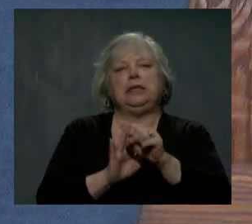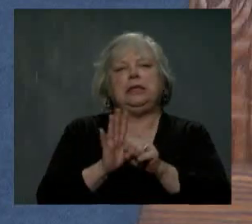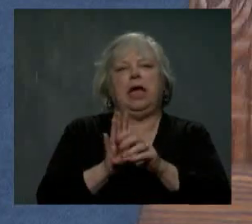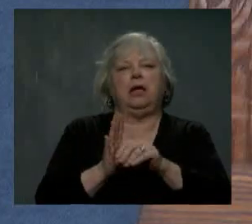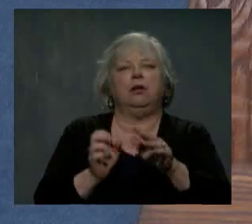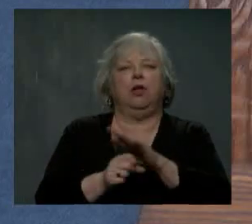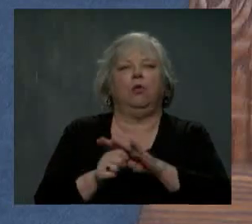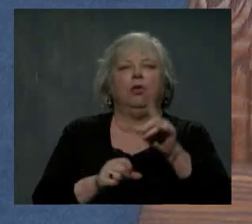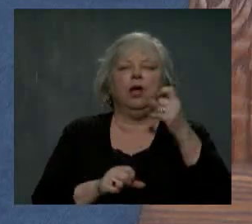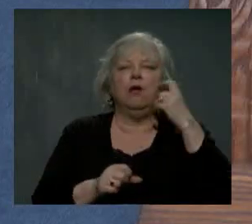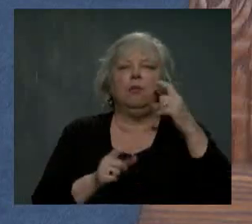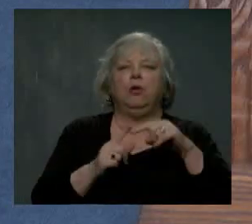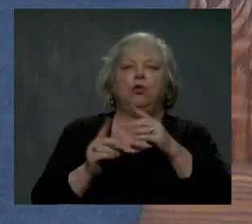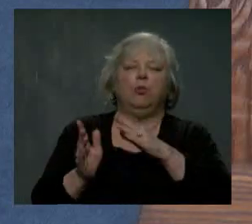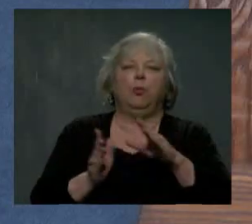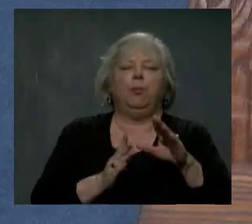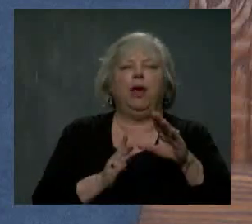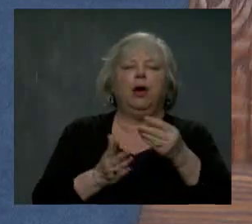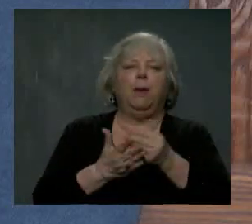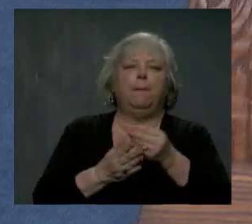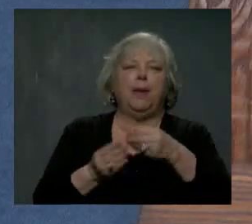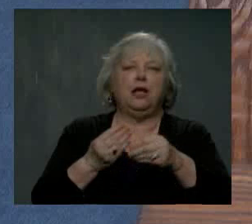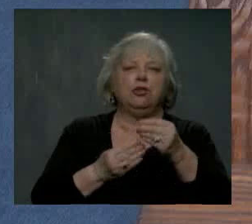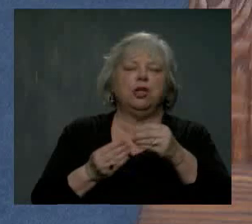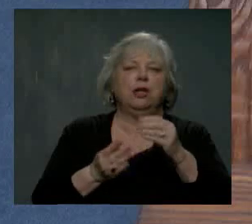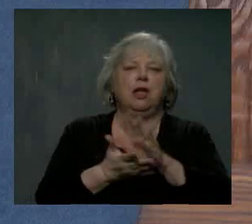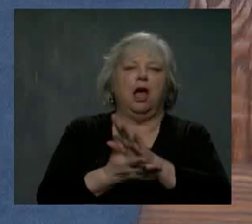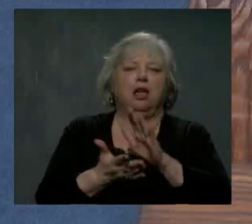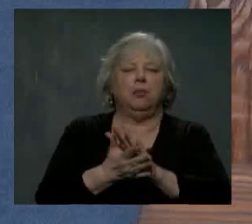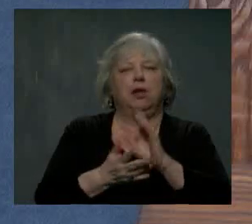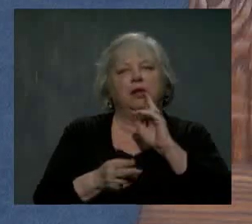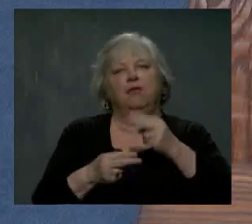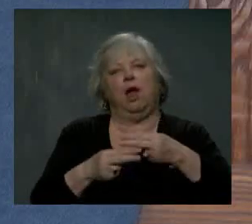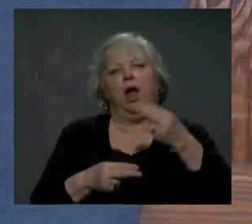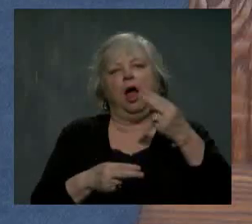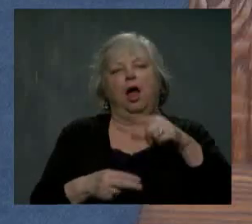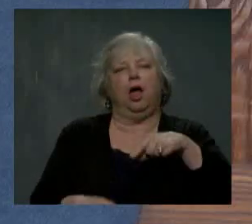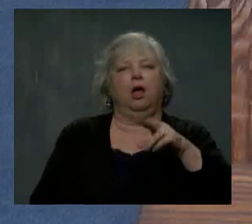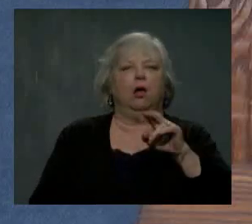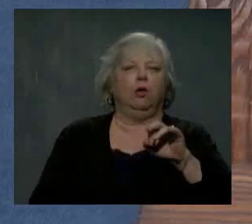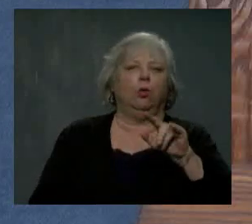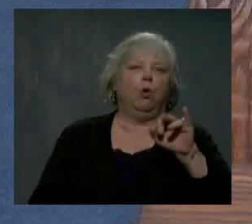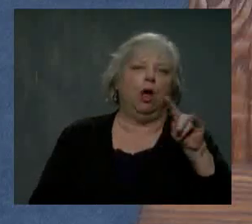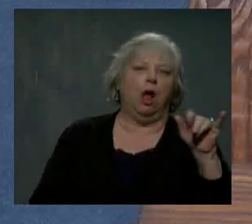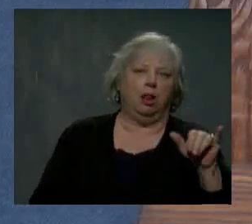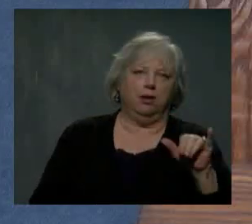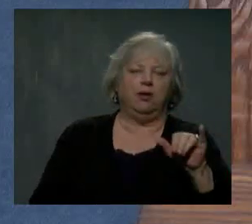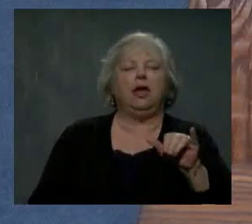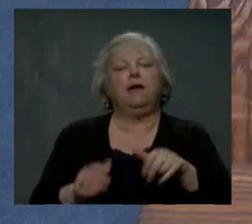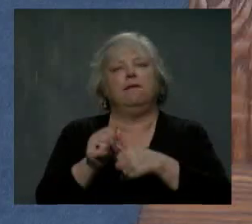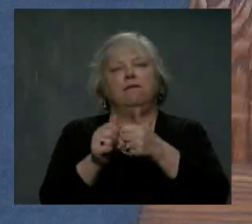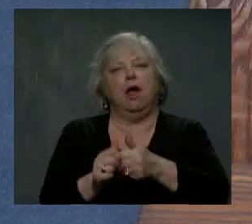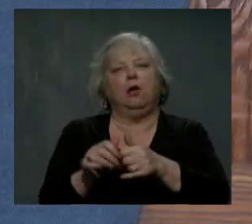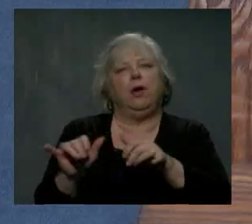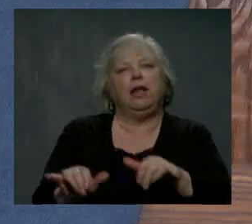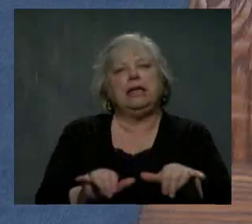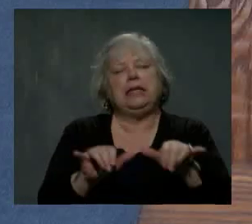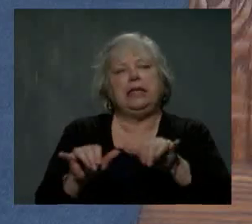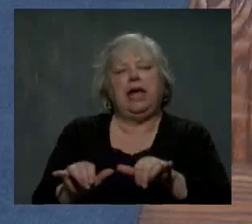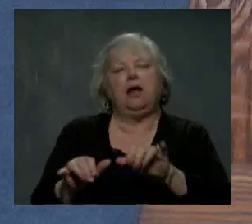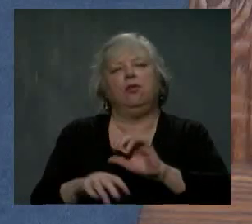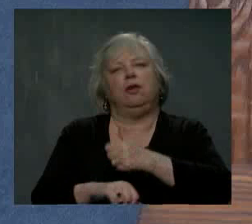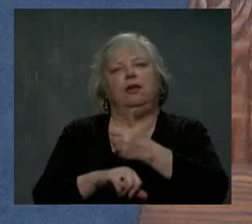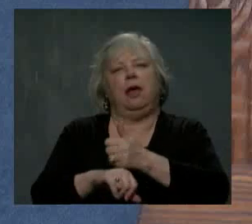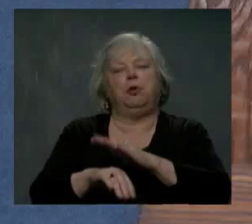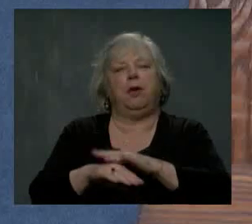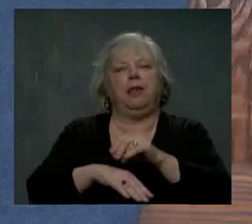to prepare budget documents of the very highest quality that reflect both the guidelines established by the National Advisory